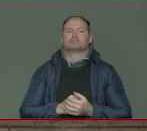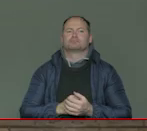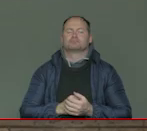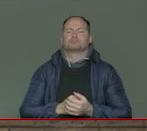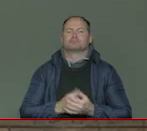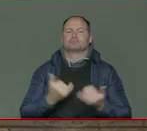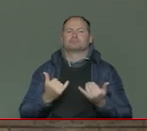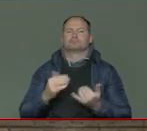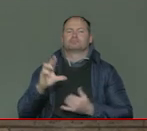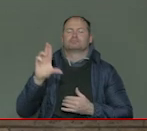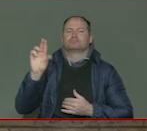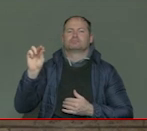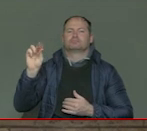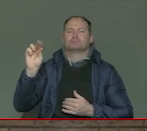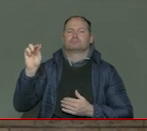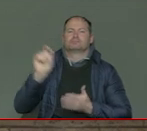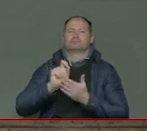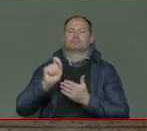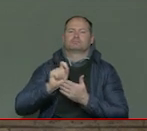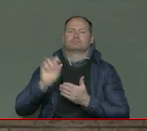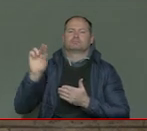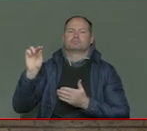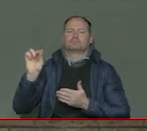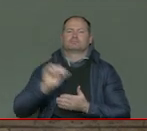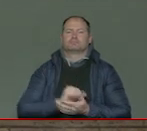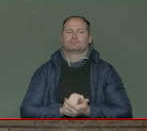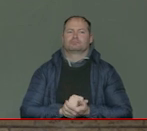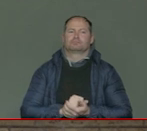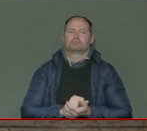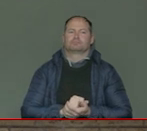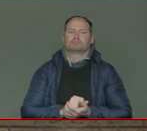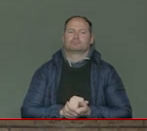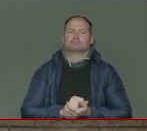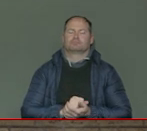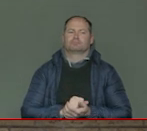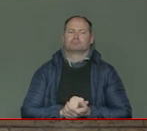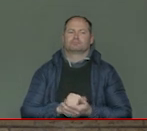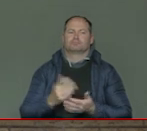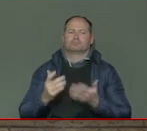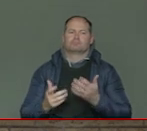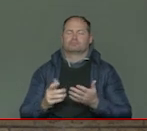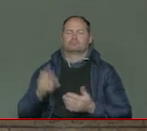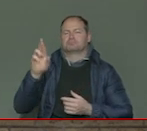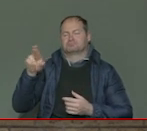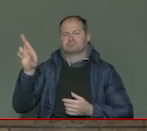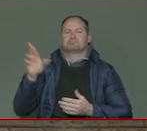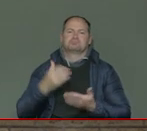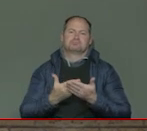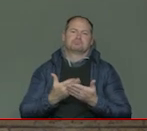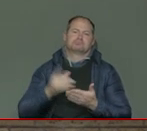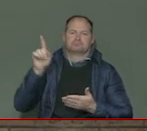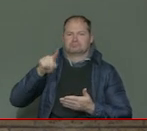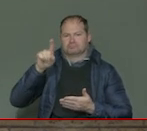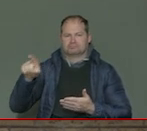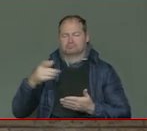be no entry. You can just do that, or sometimes they will say make a tick or whatever they say. All